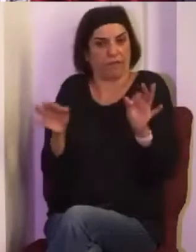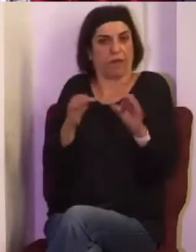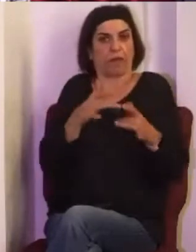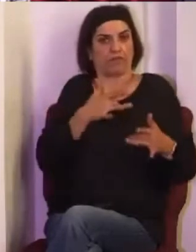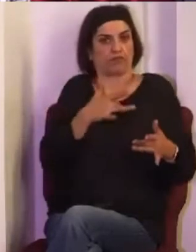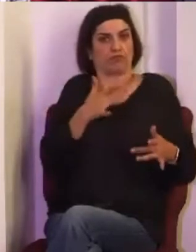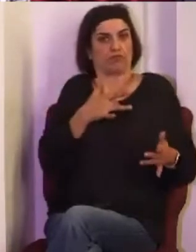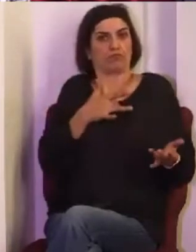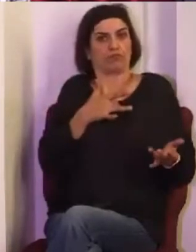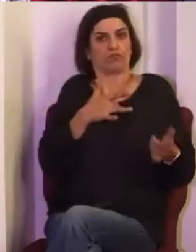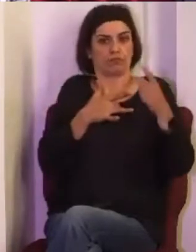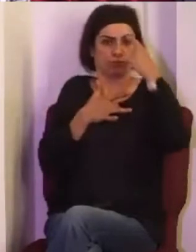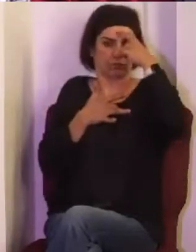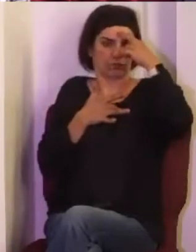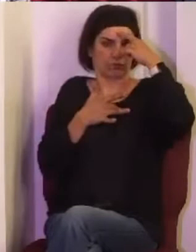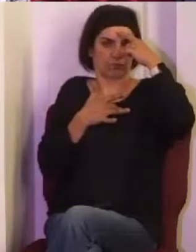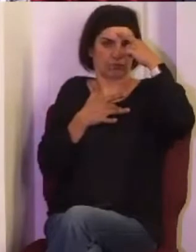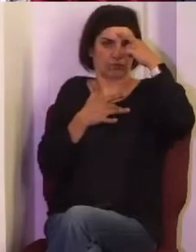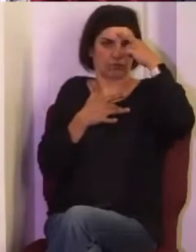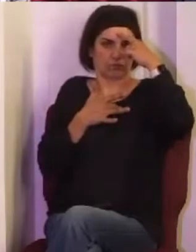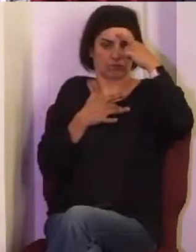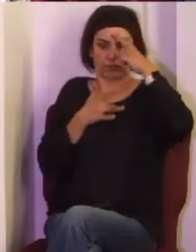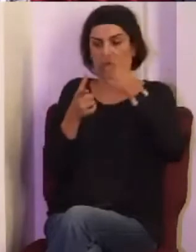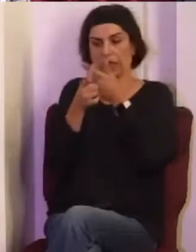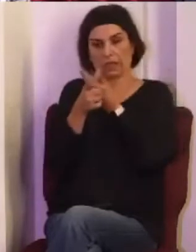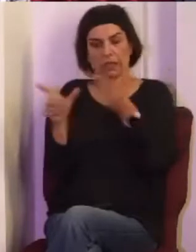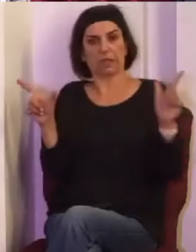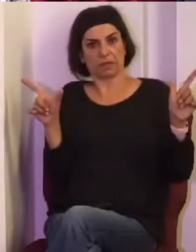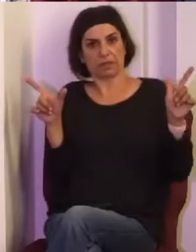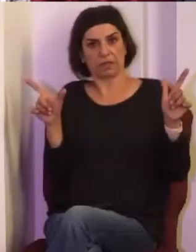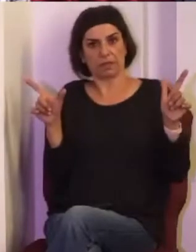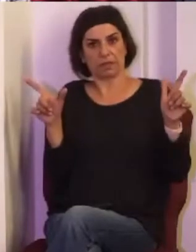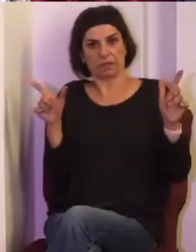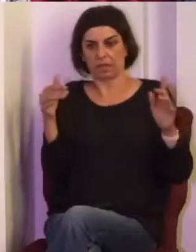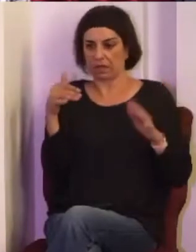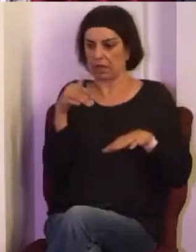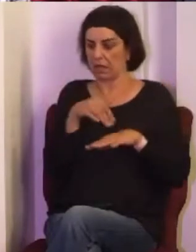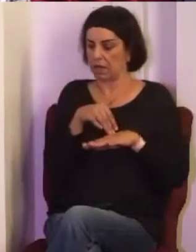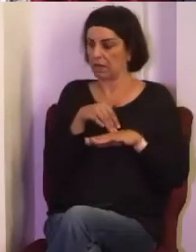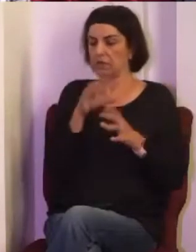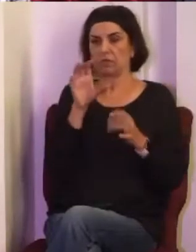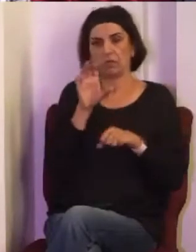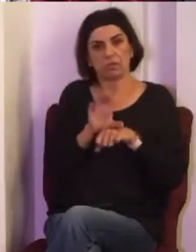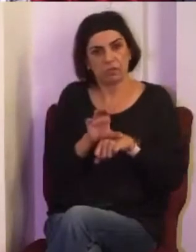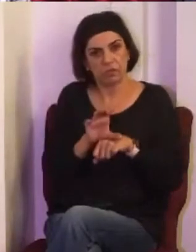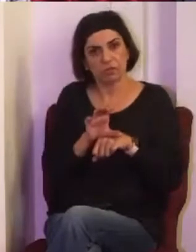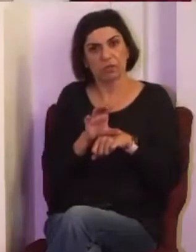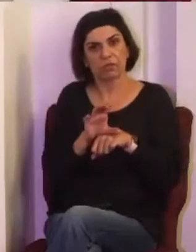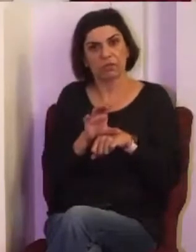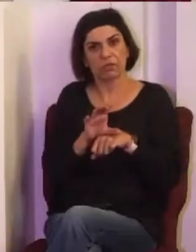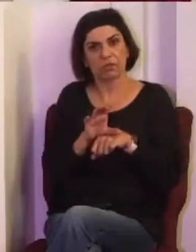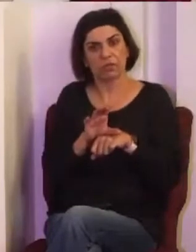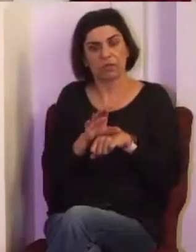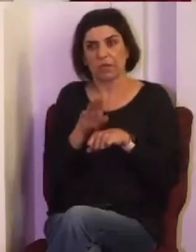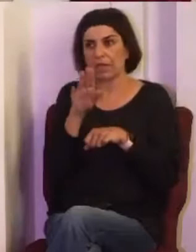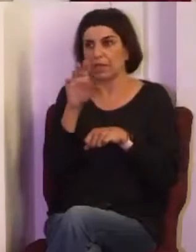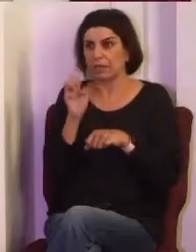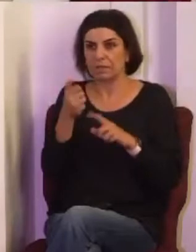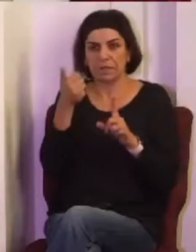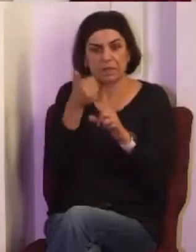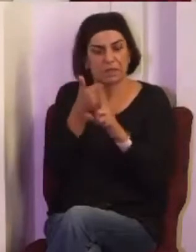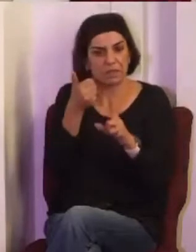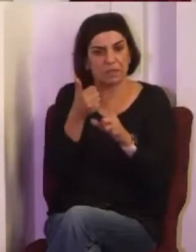floats. They had this liberty at church. They were just themselves. And they